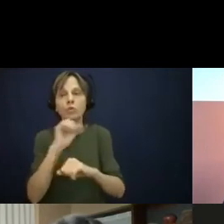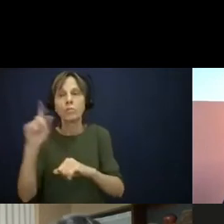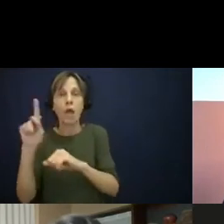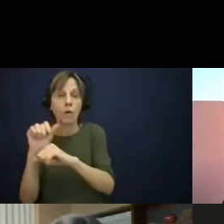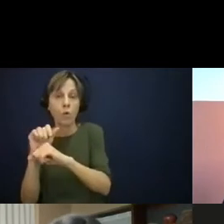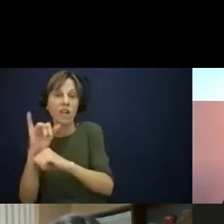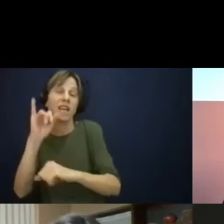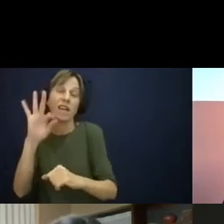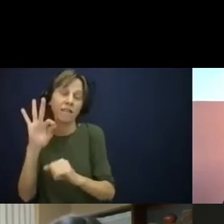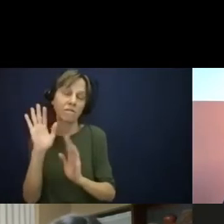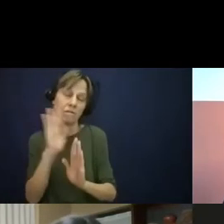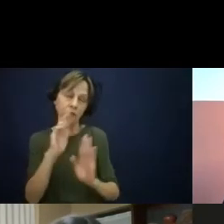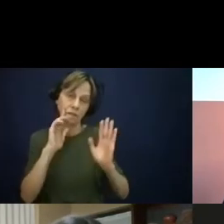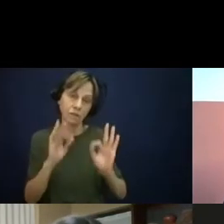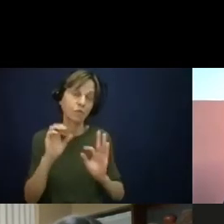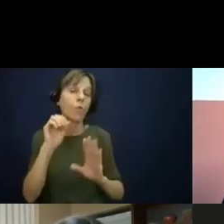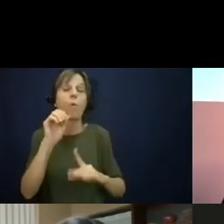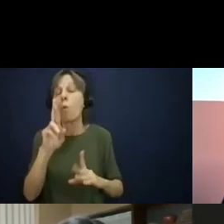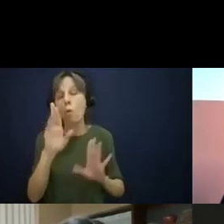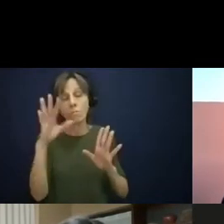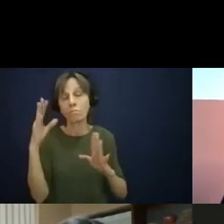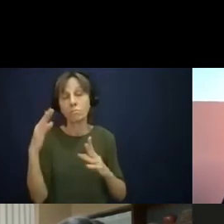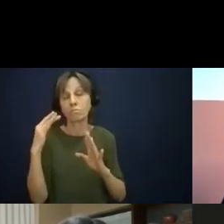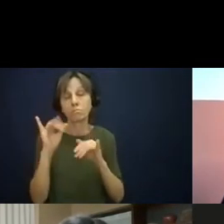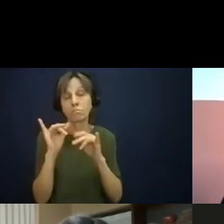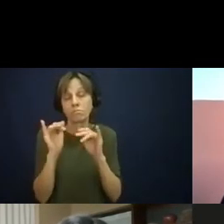stay volunteering or whatever.